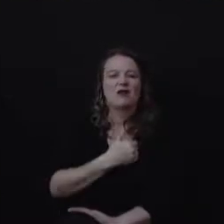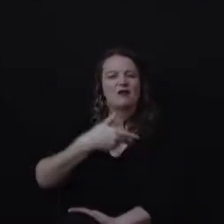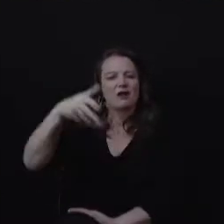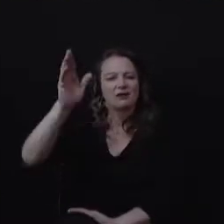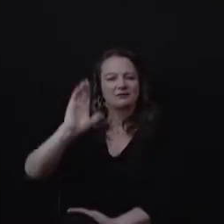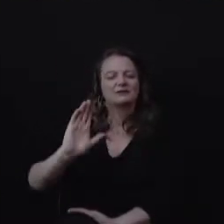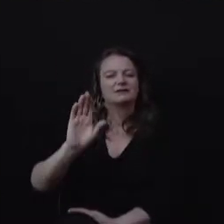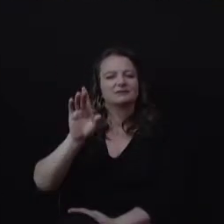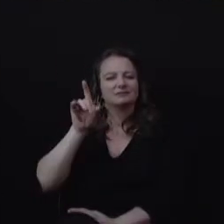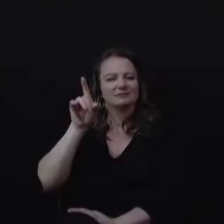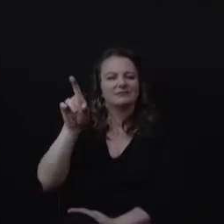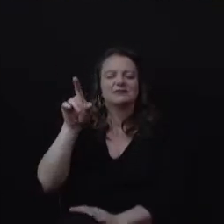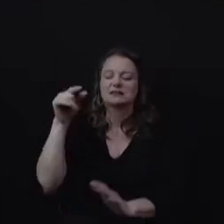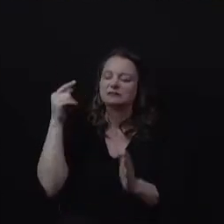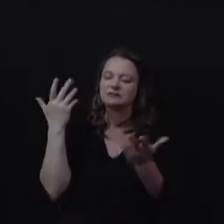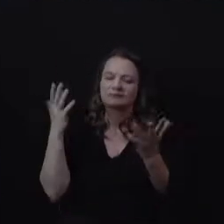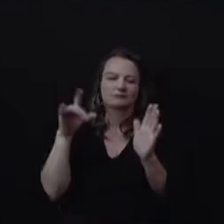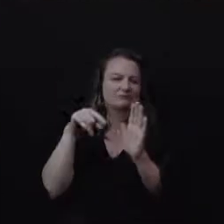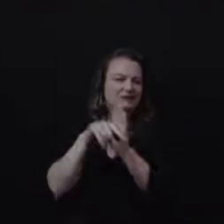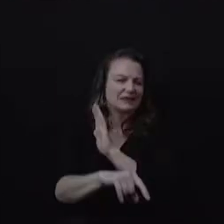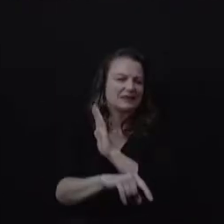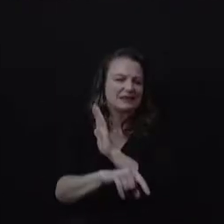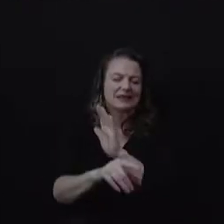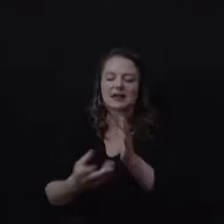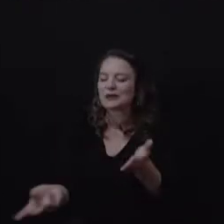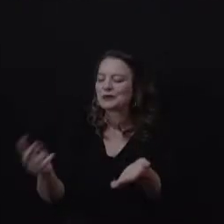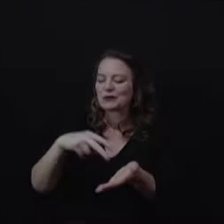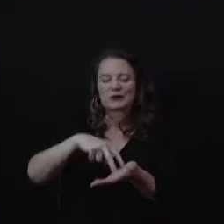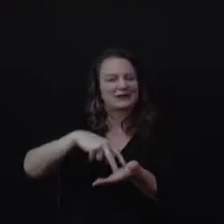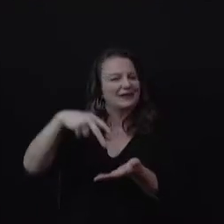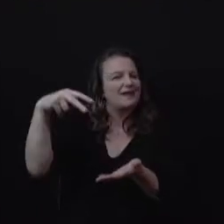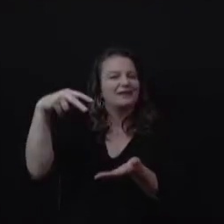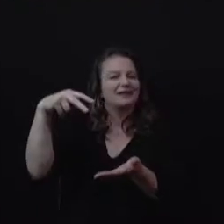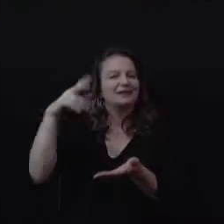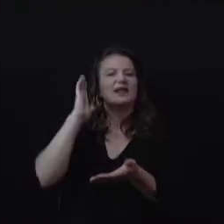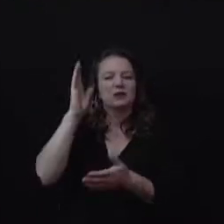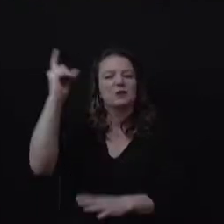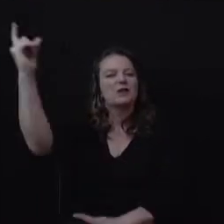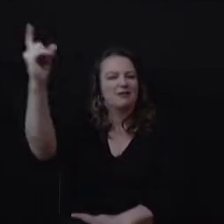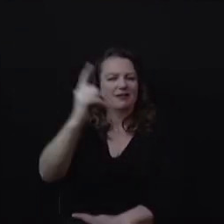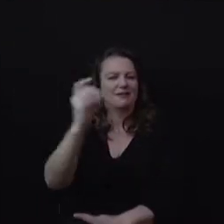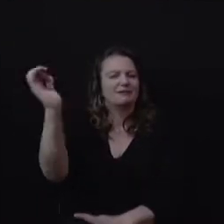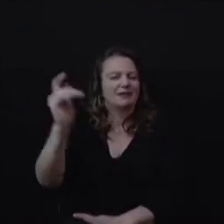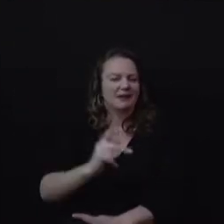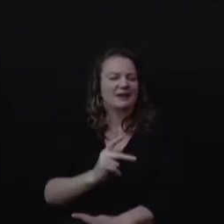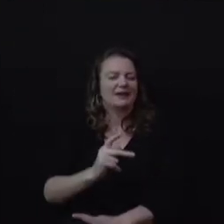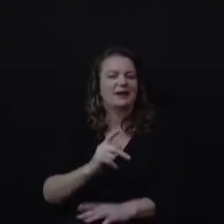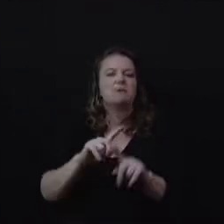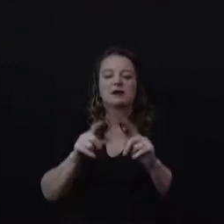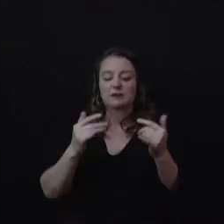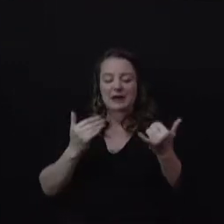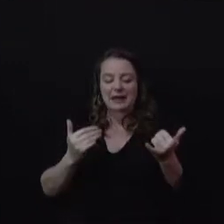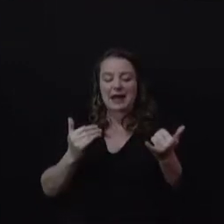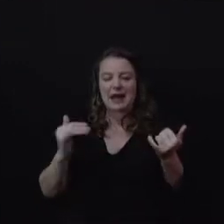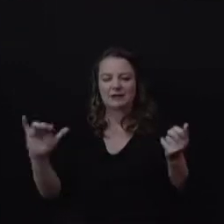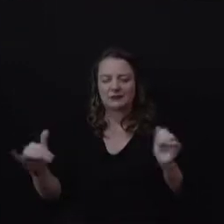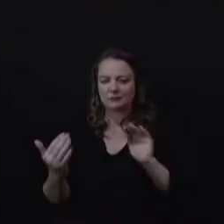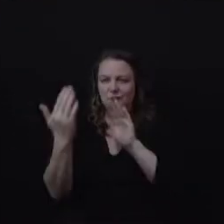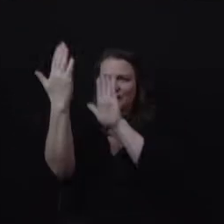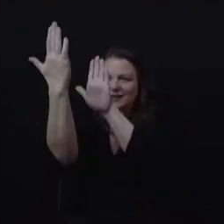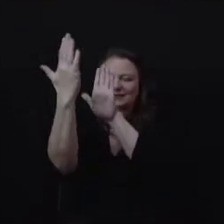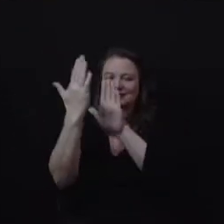The one who was slain, the one who rose again, the one who will come again, but the one who is present now with